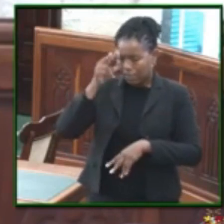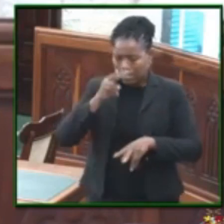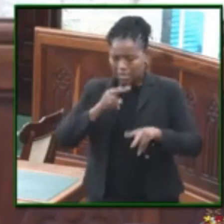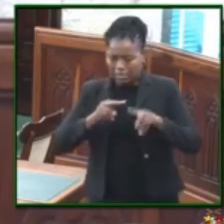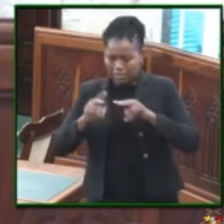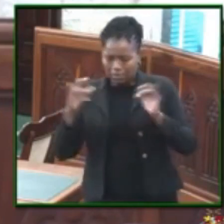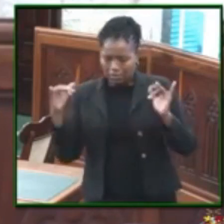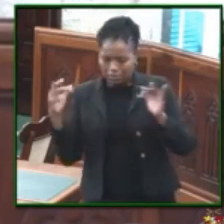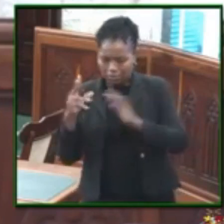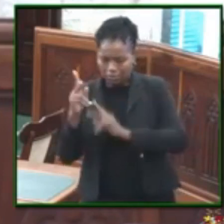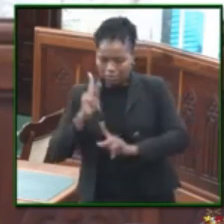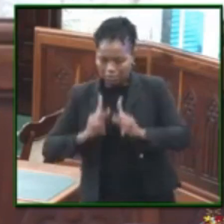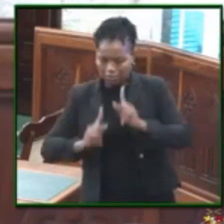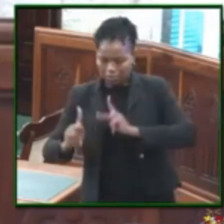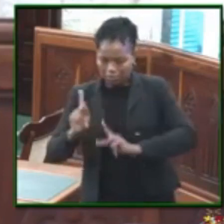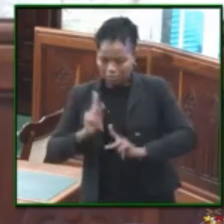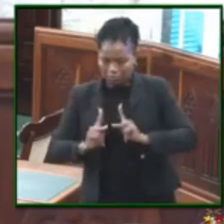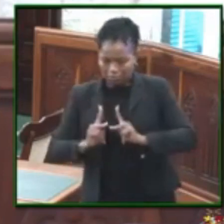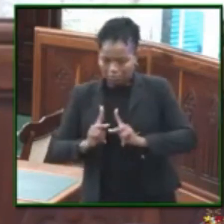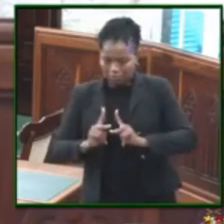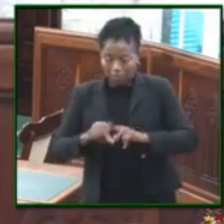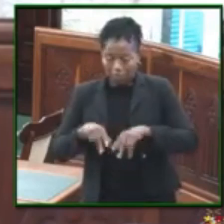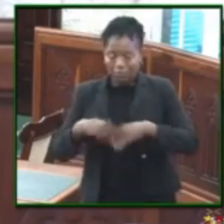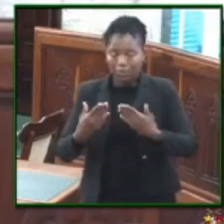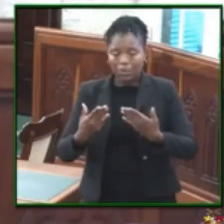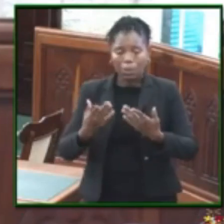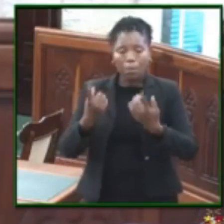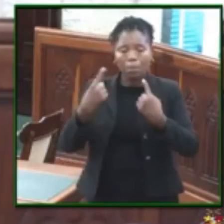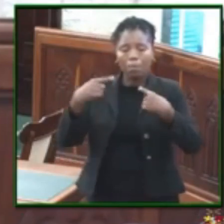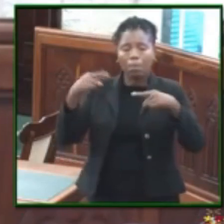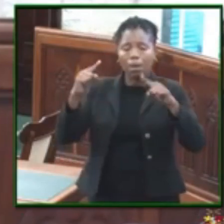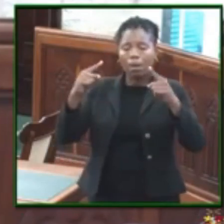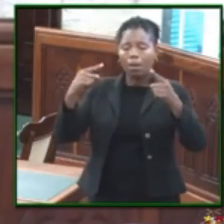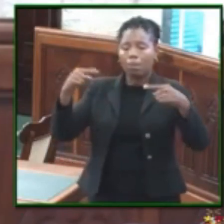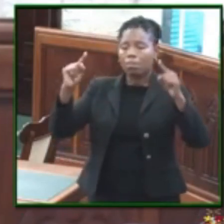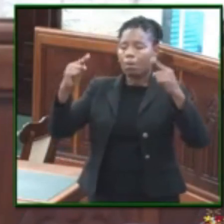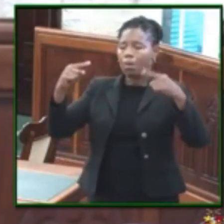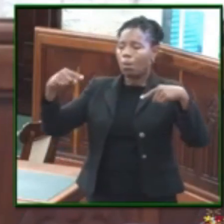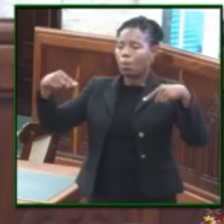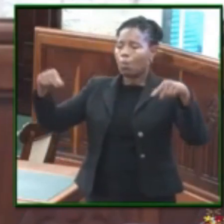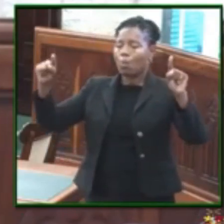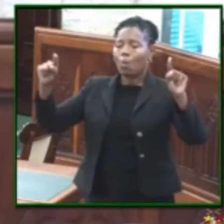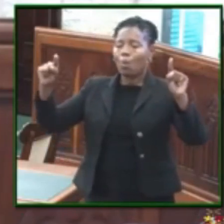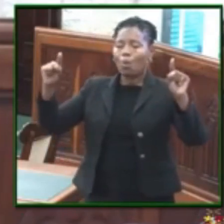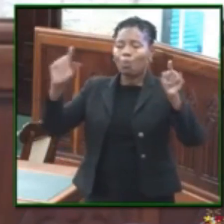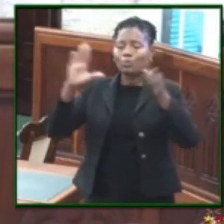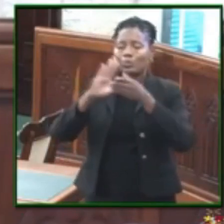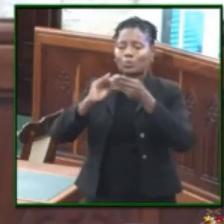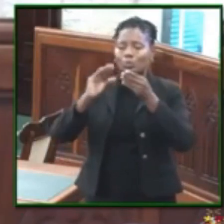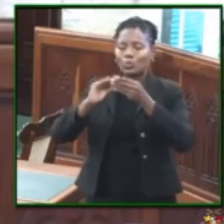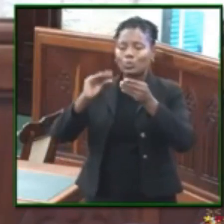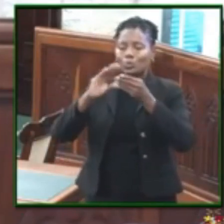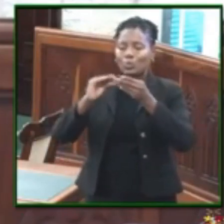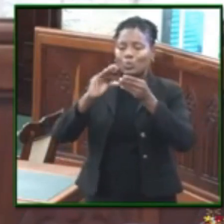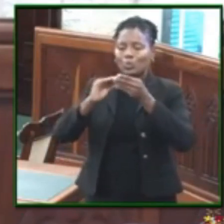assemblage of persons so successful in selling words,